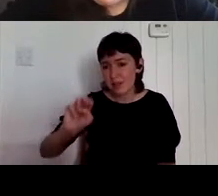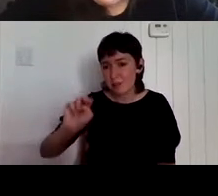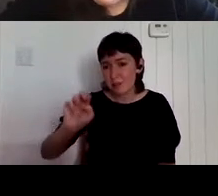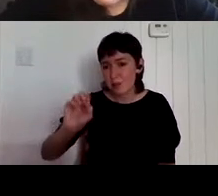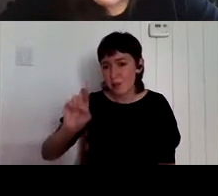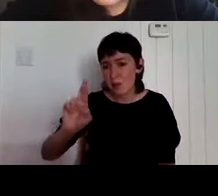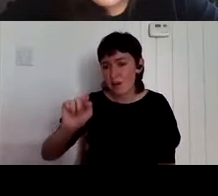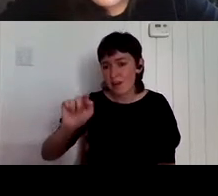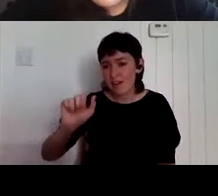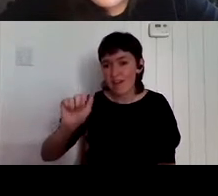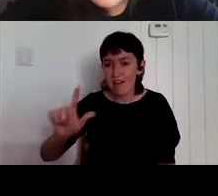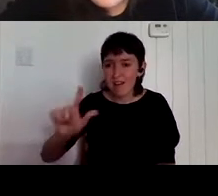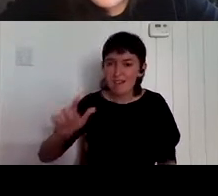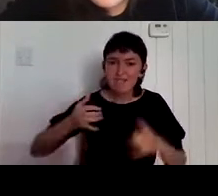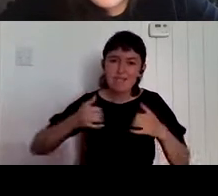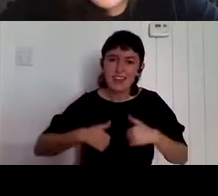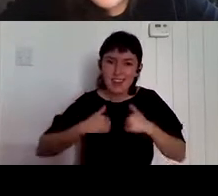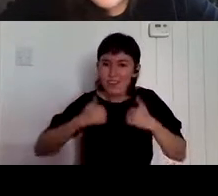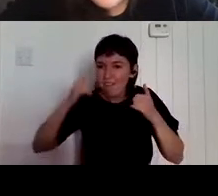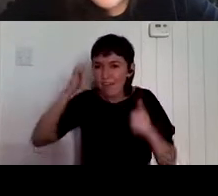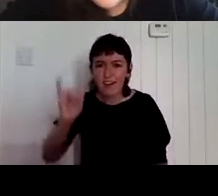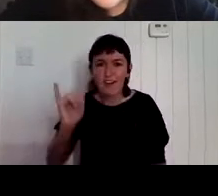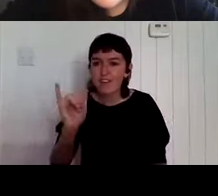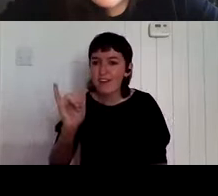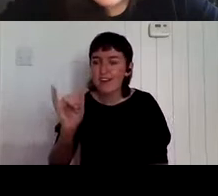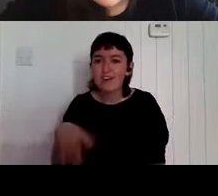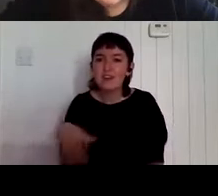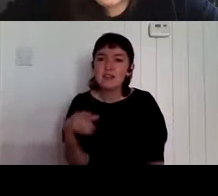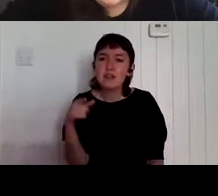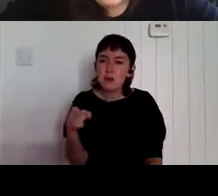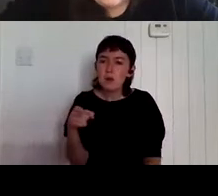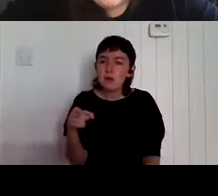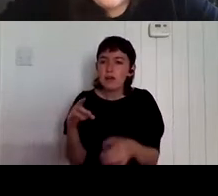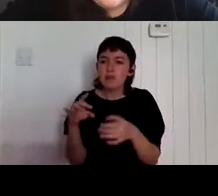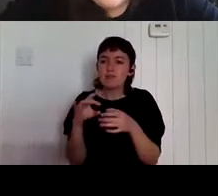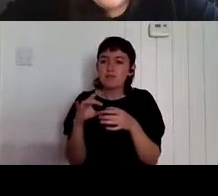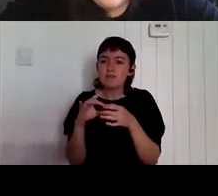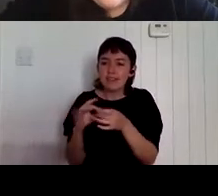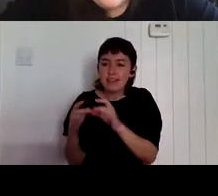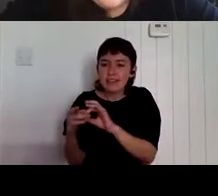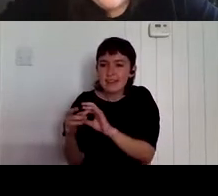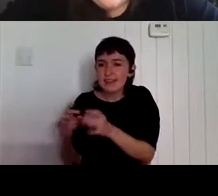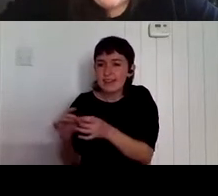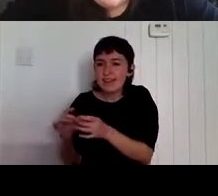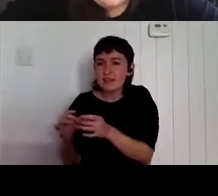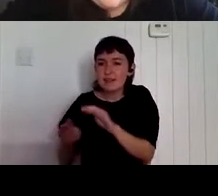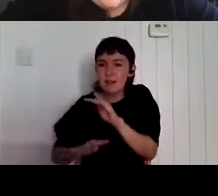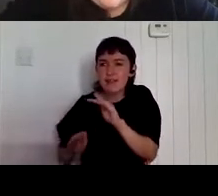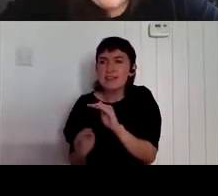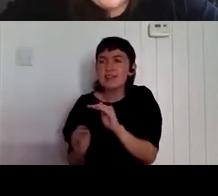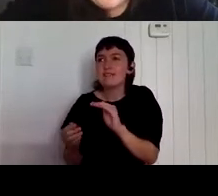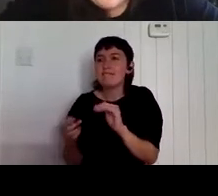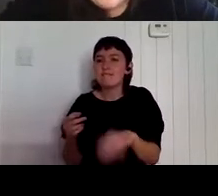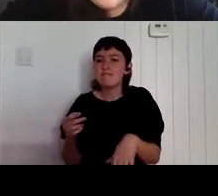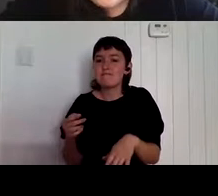the base. And so it's all the same animal genetically. And so in a lot of ways you can, I believe I've seen many